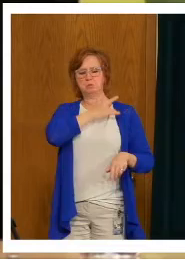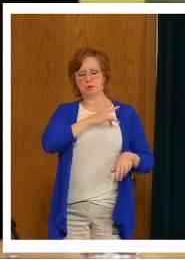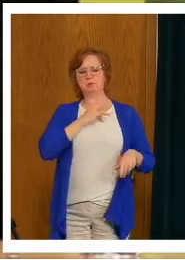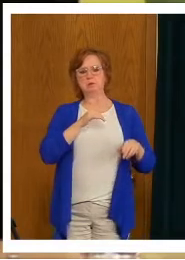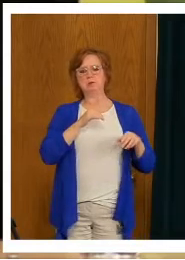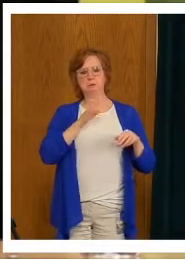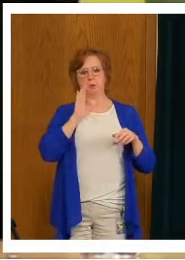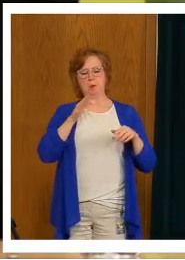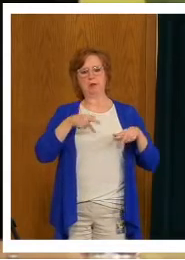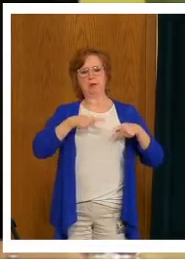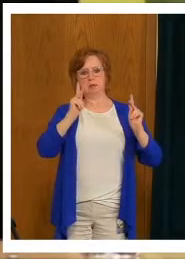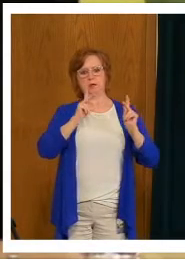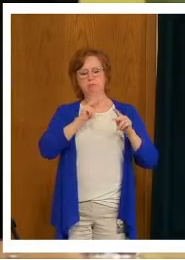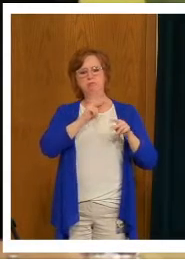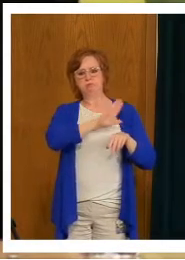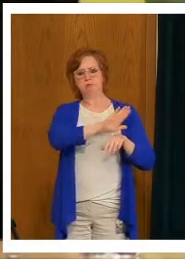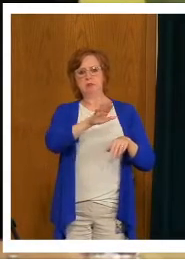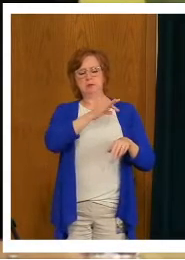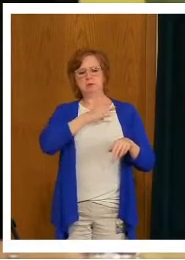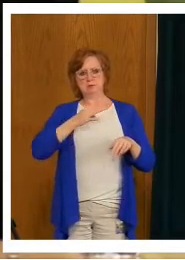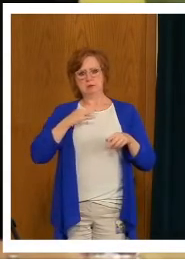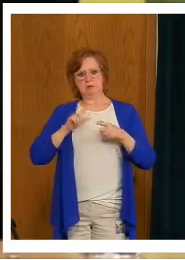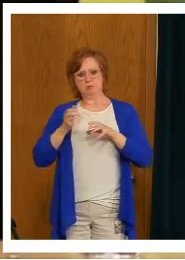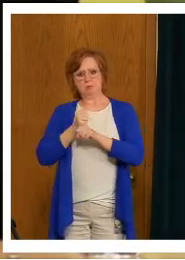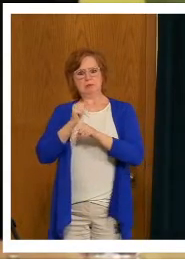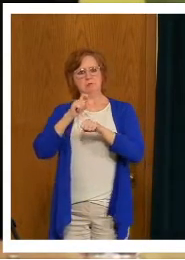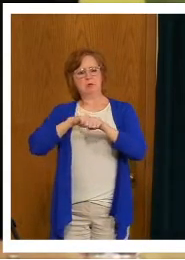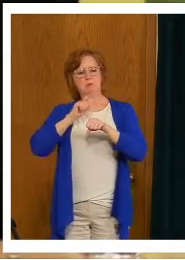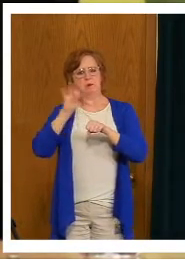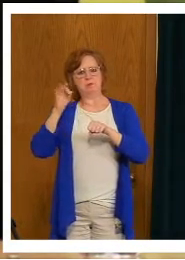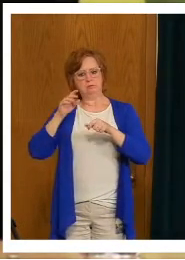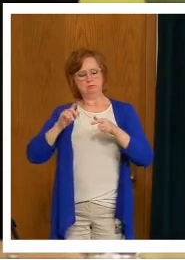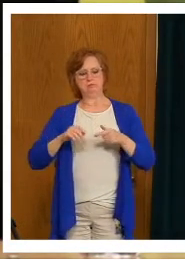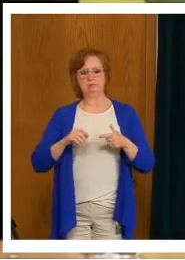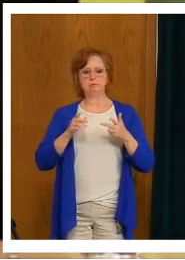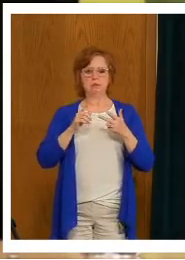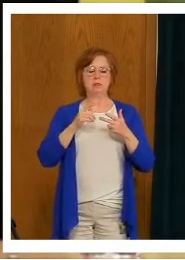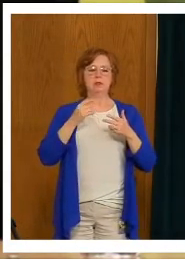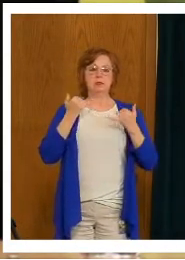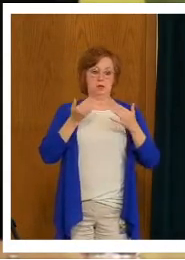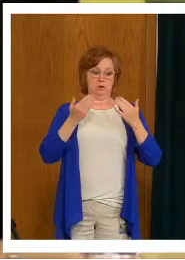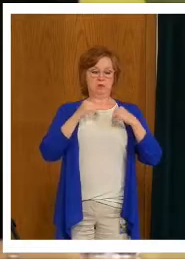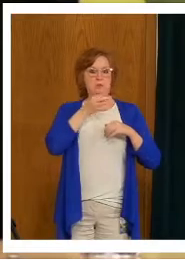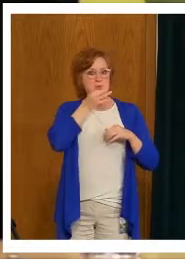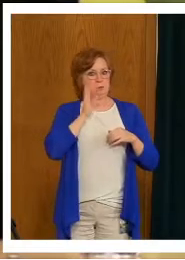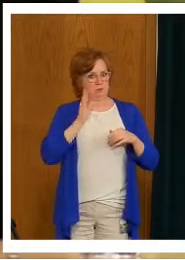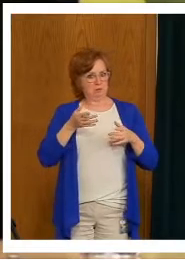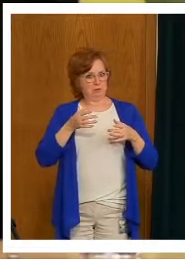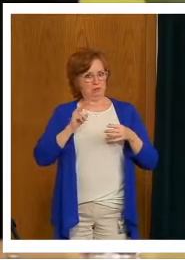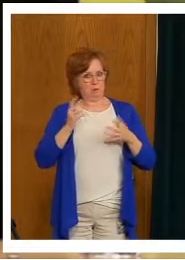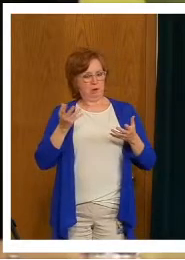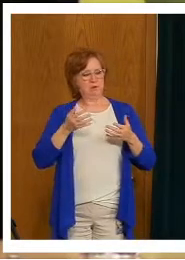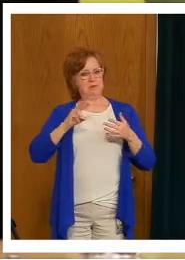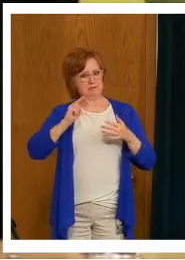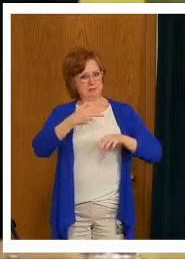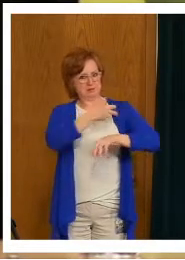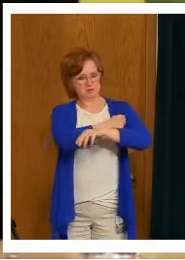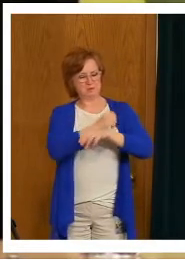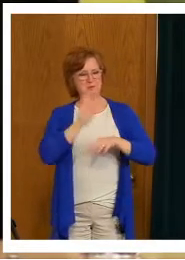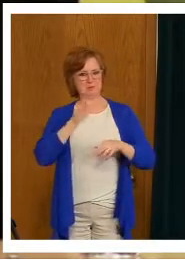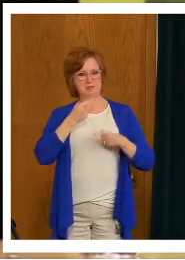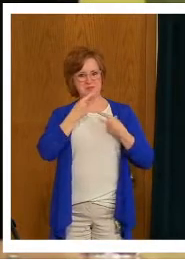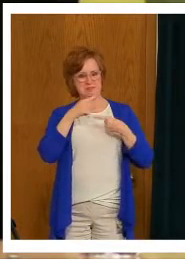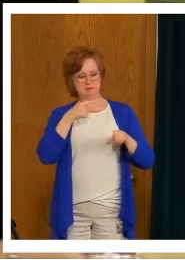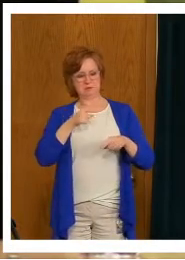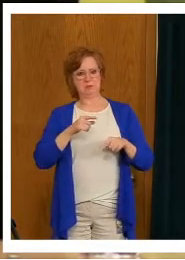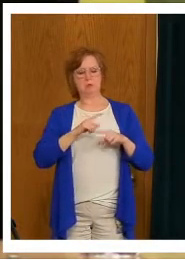will begin delivering second doses, and everyone needs to make sure that you get your second dose to ensure that ultimately you are fully protected from